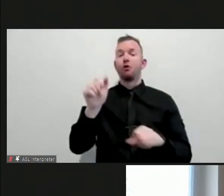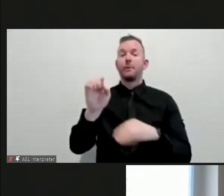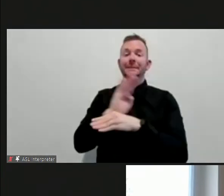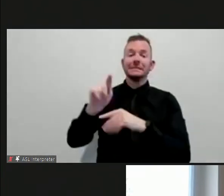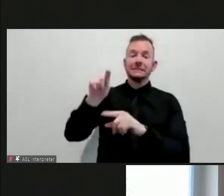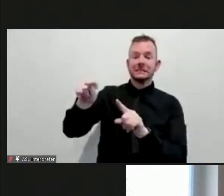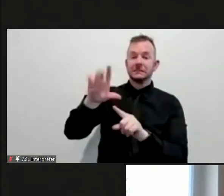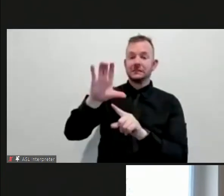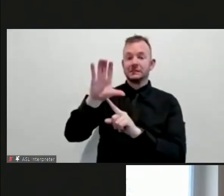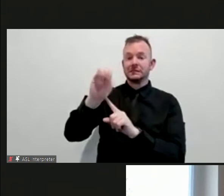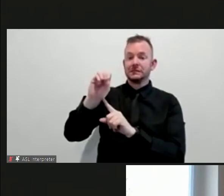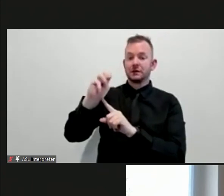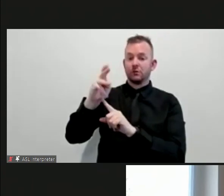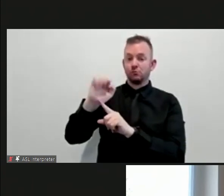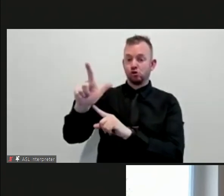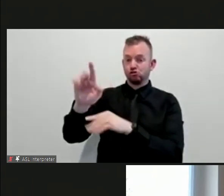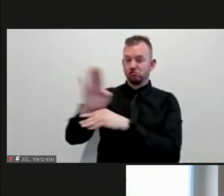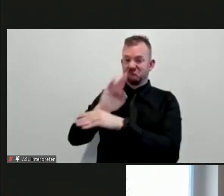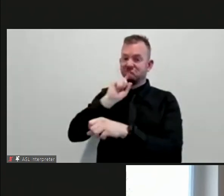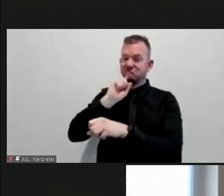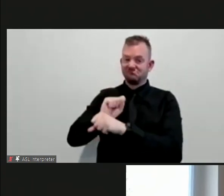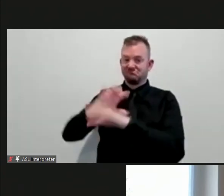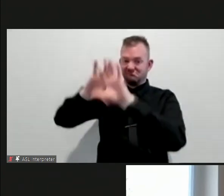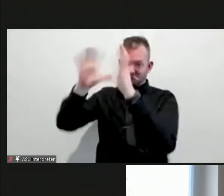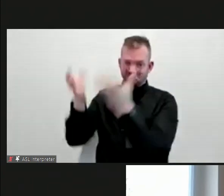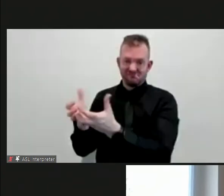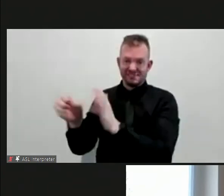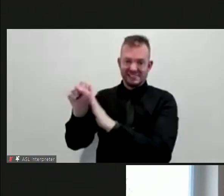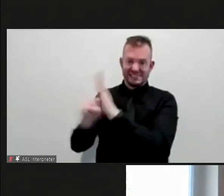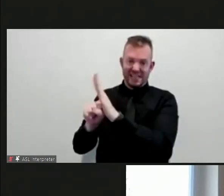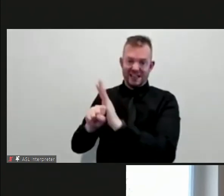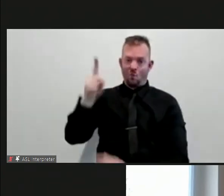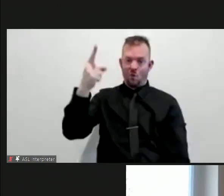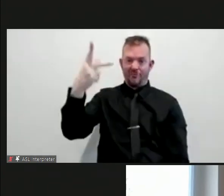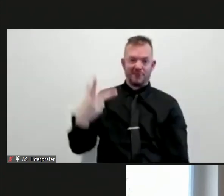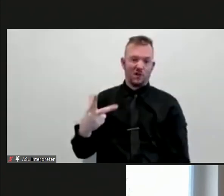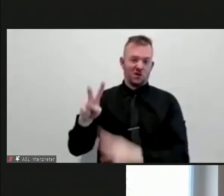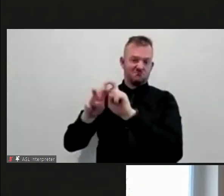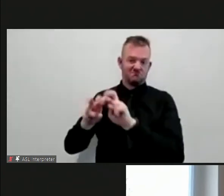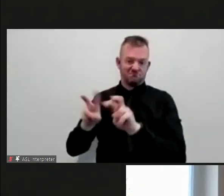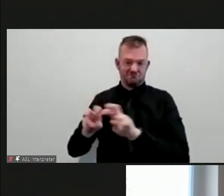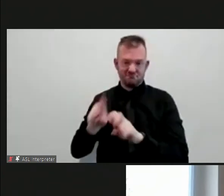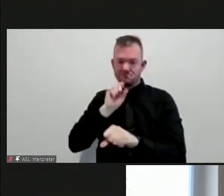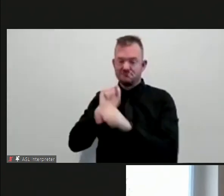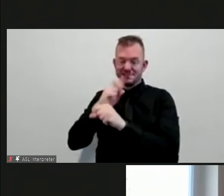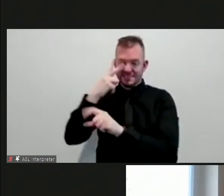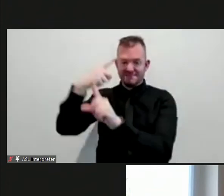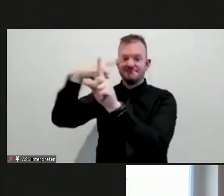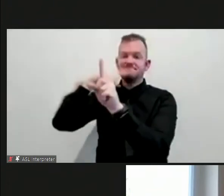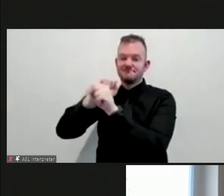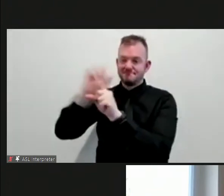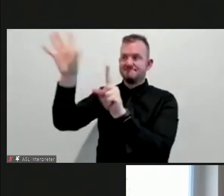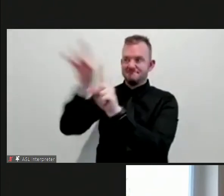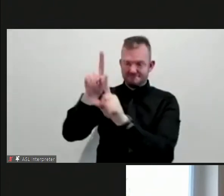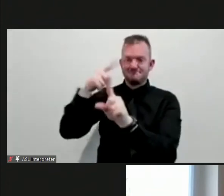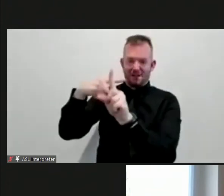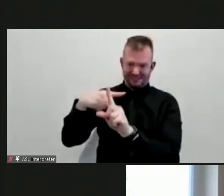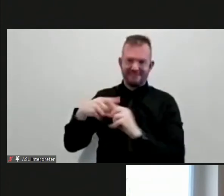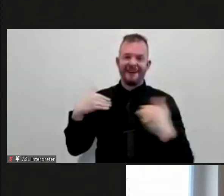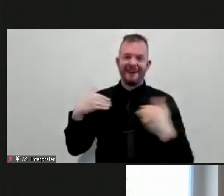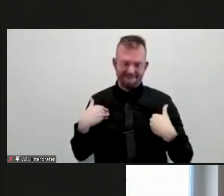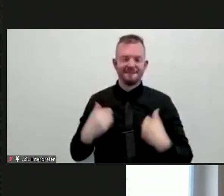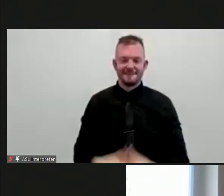of the state covered. So a third of the specimens, a third of the positives that we're seeing in the state, at a minimum, I would say, are